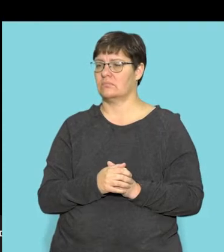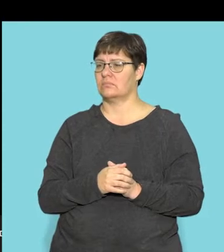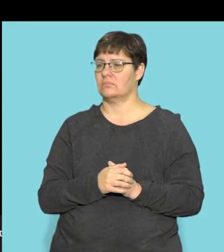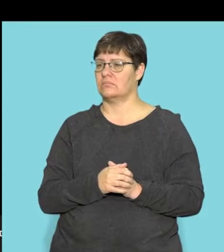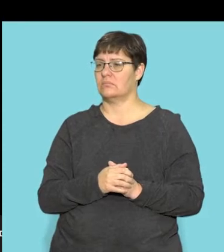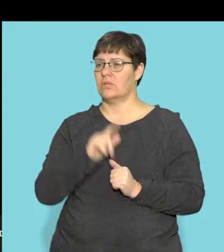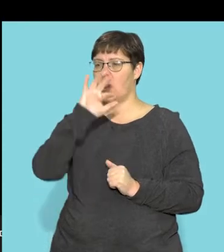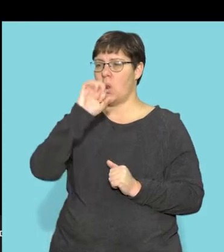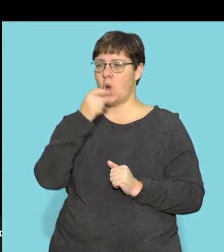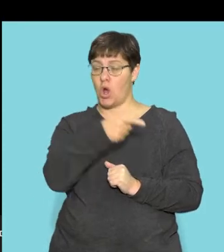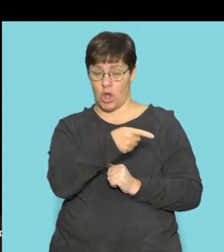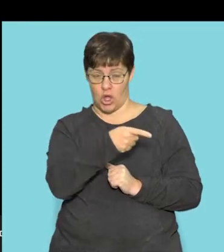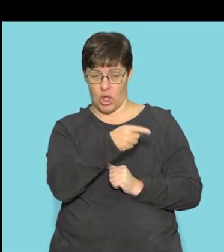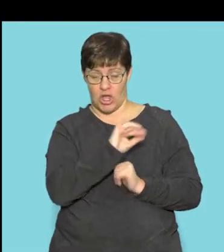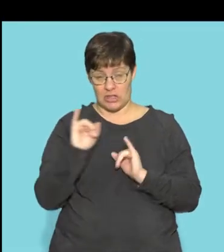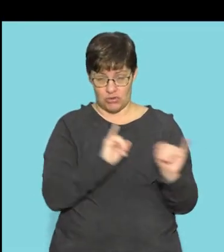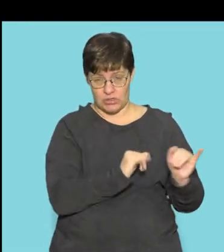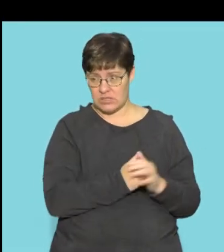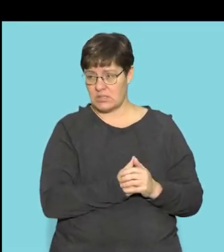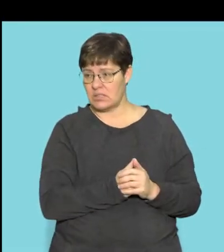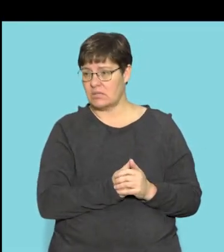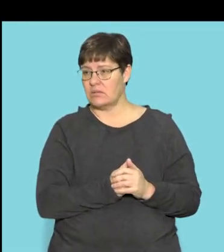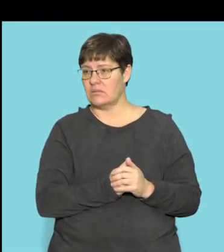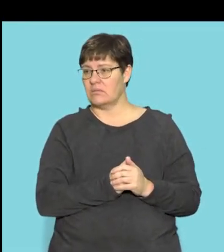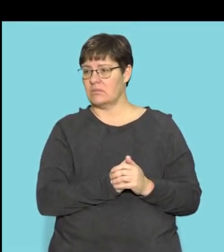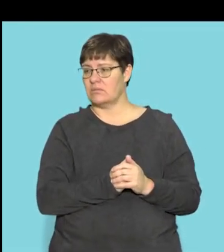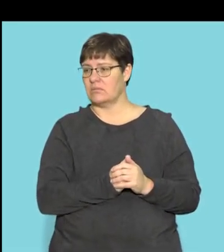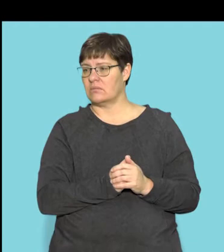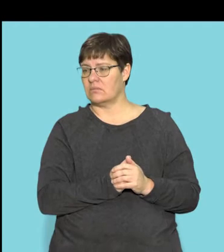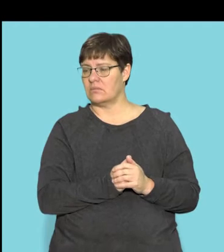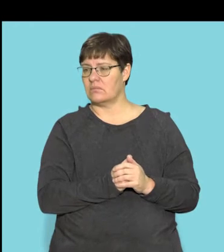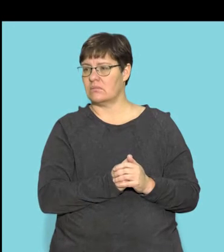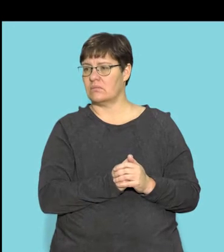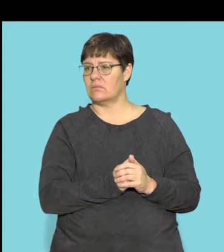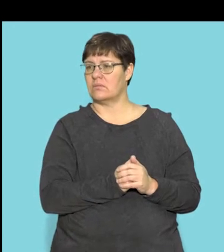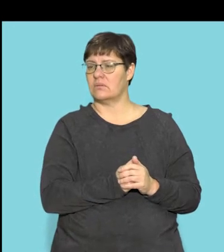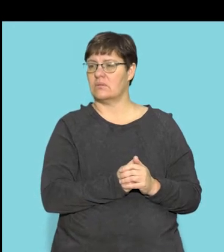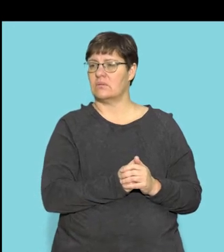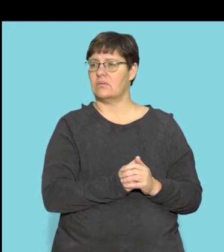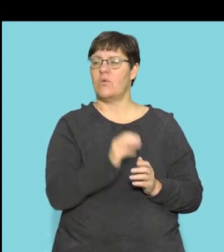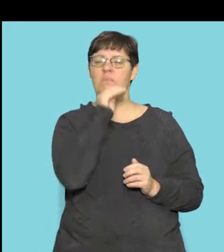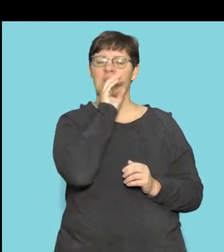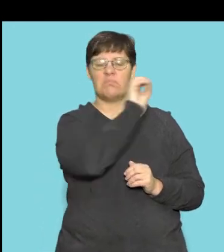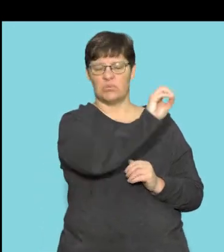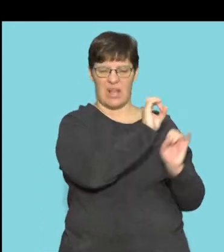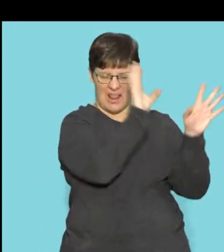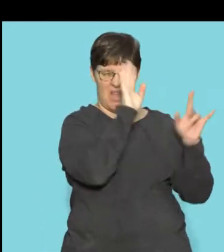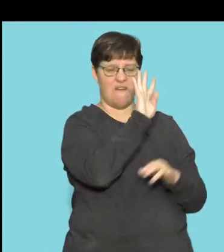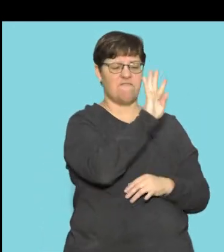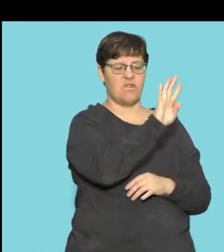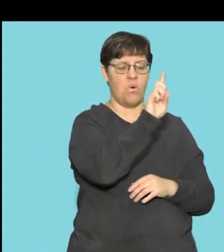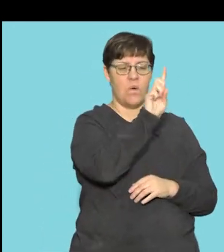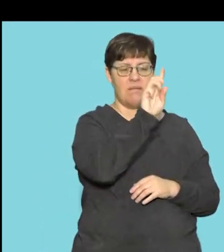which will be this, let me just quickly write it down for you so that you can see what I mean. So